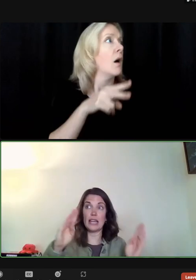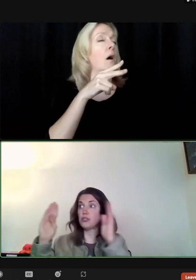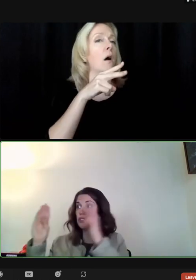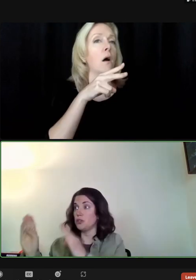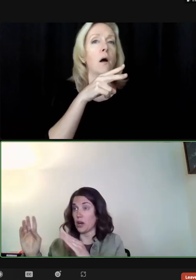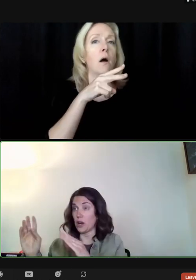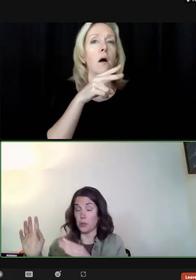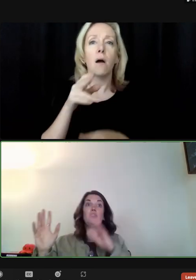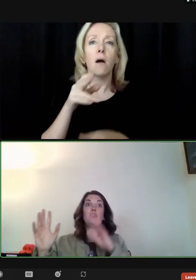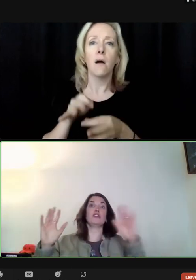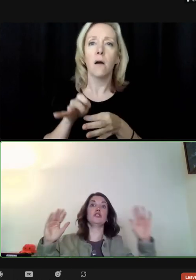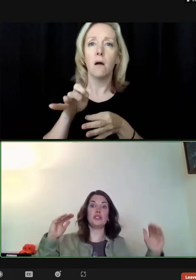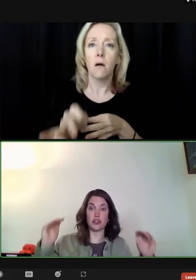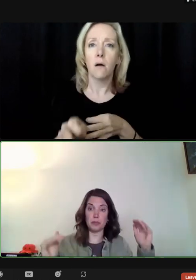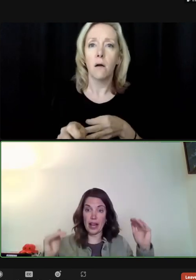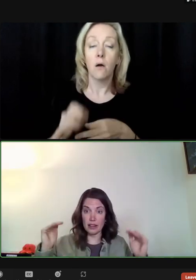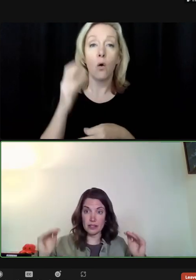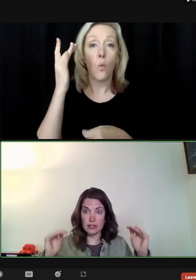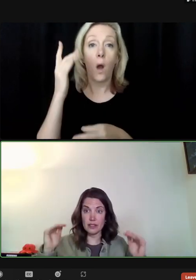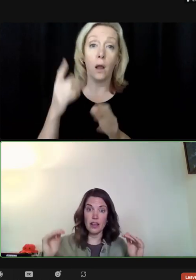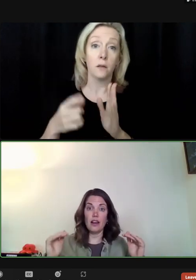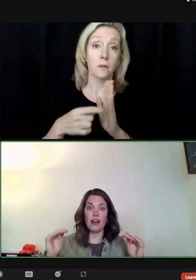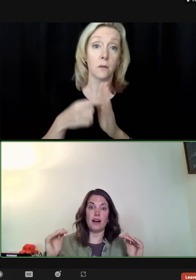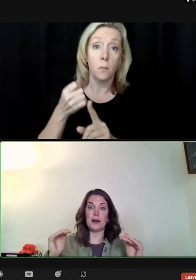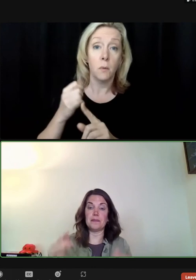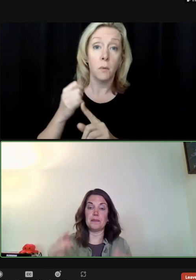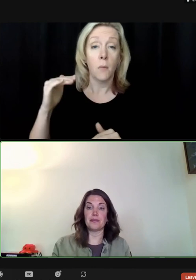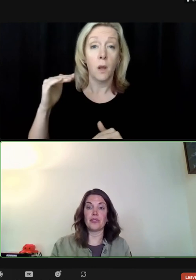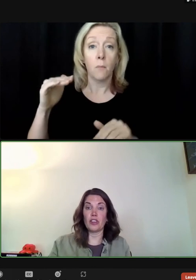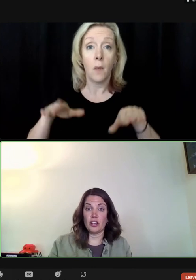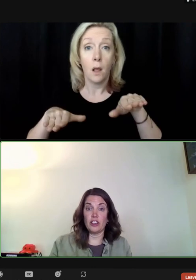them to be able to do that without losing their balance.